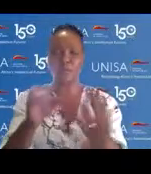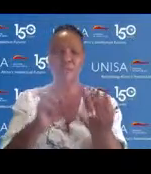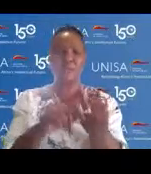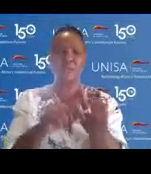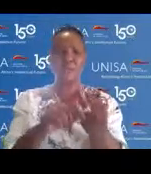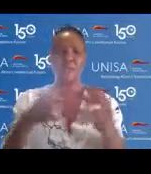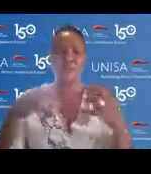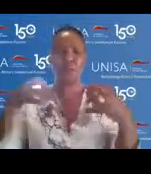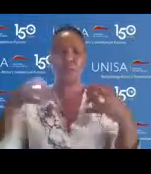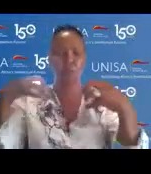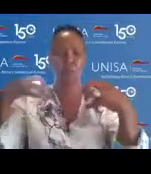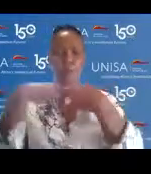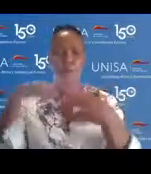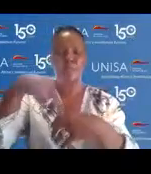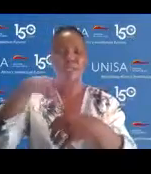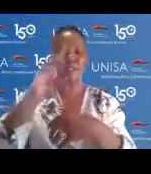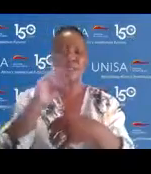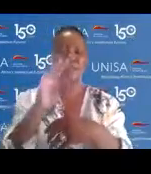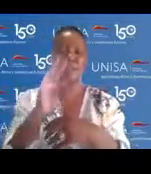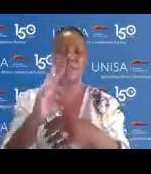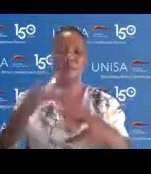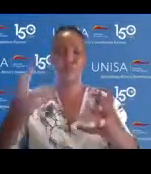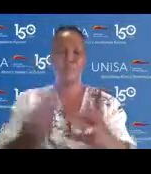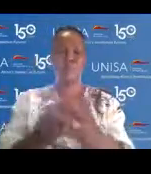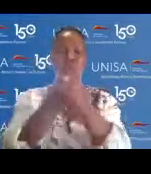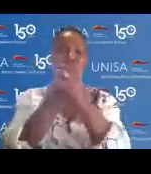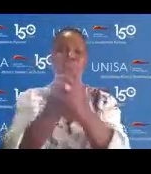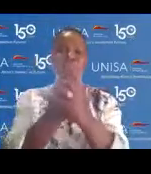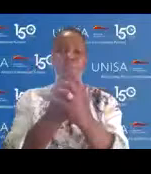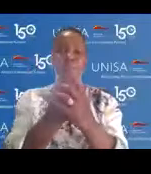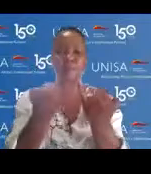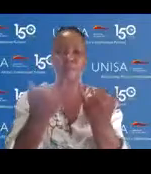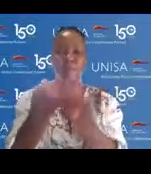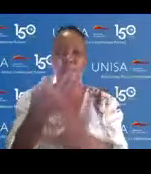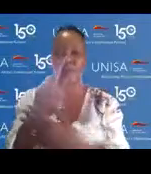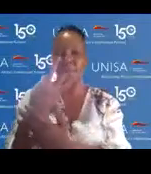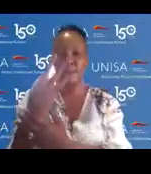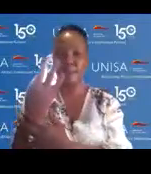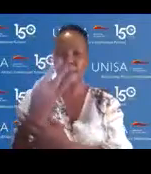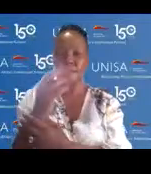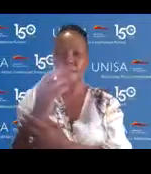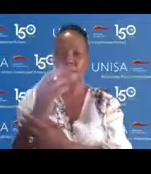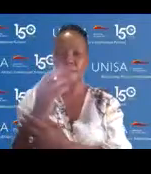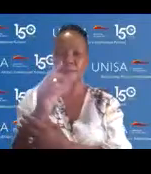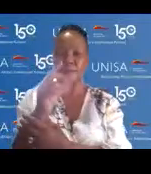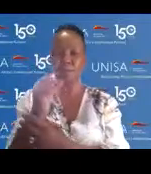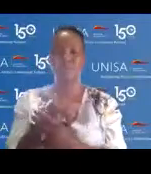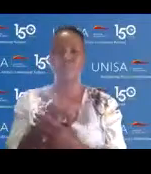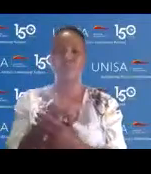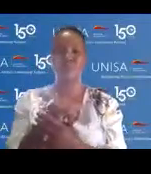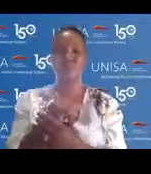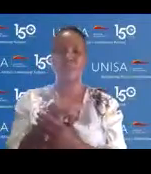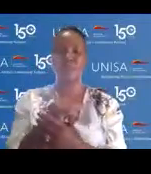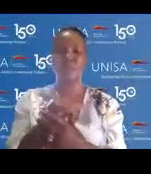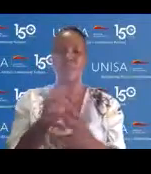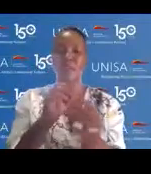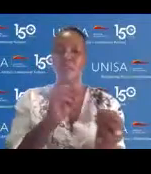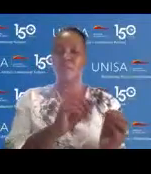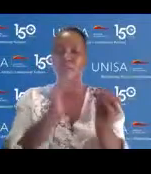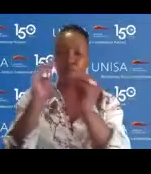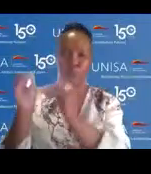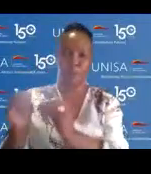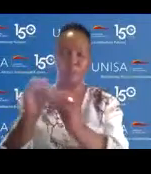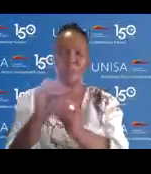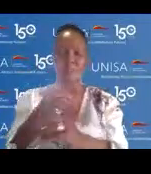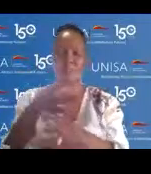PDFs together. So we're looking for the third one, which says importing document. So what this will do, it will